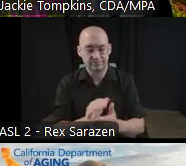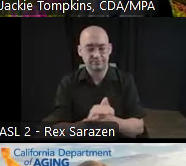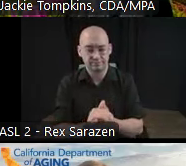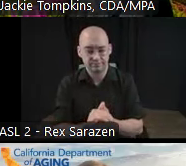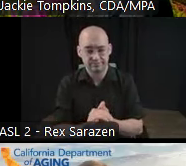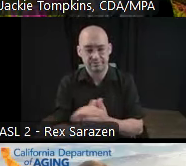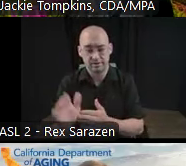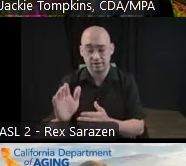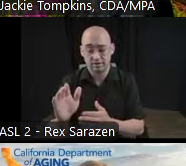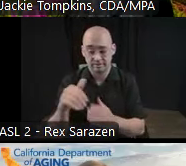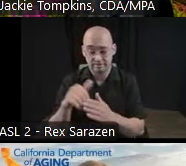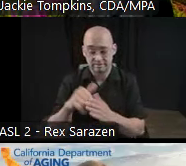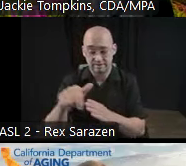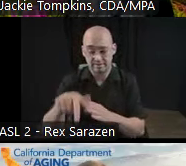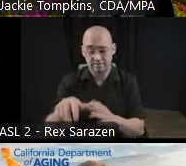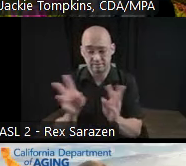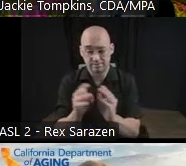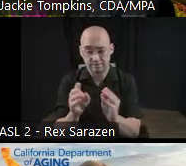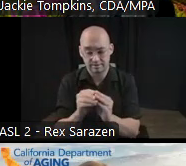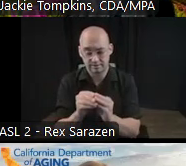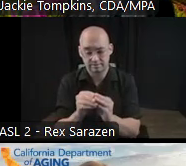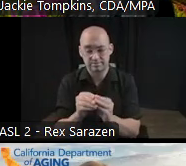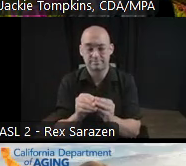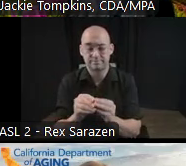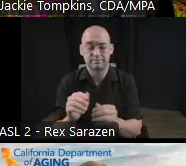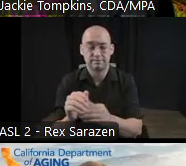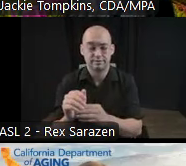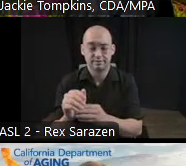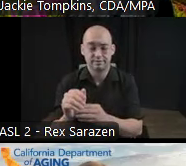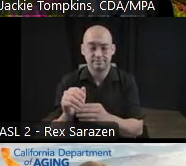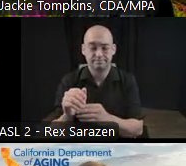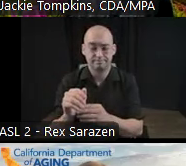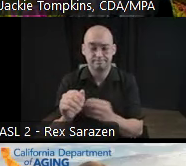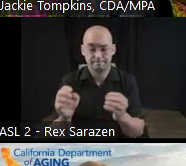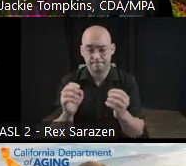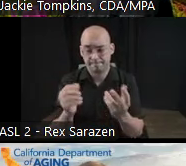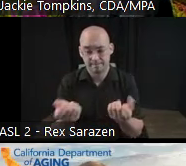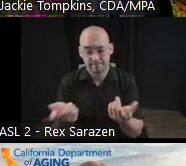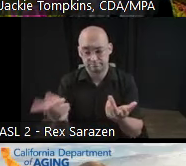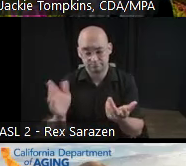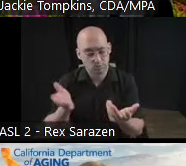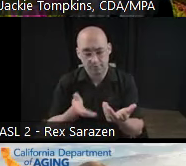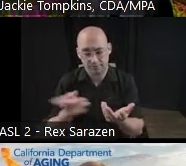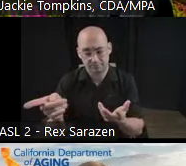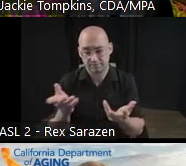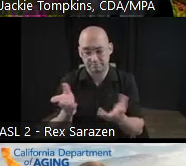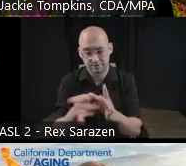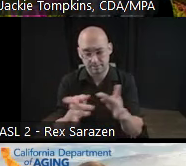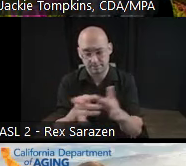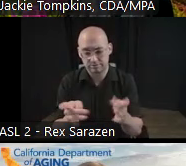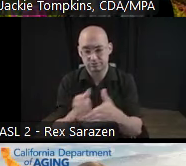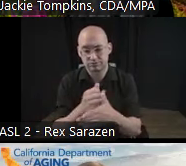committee members and the state staff and invited guests are more than welcome and encouraged to share